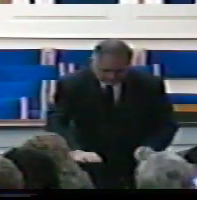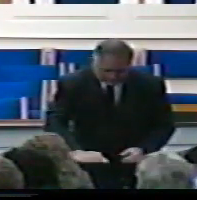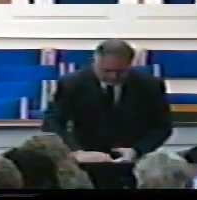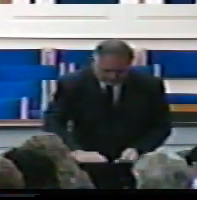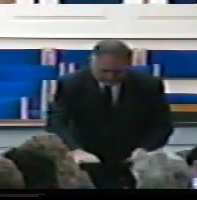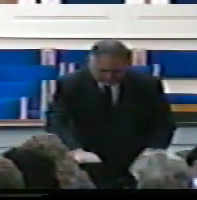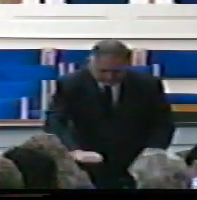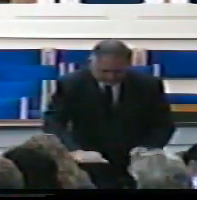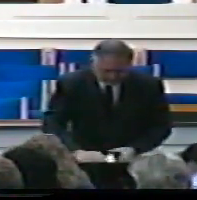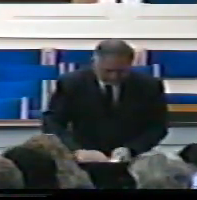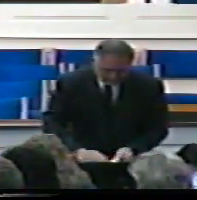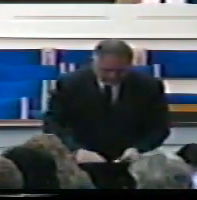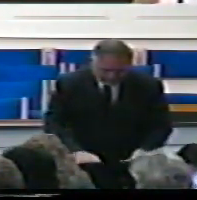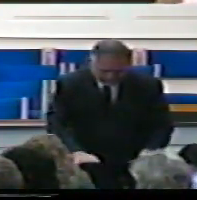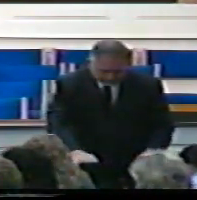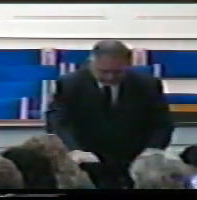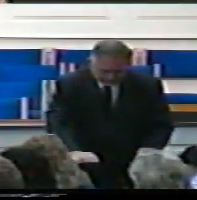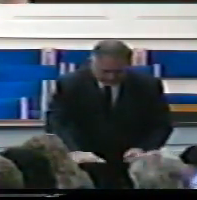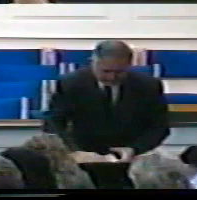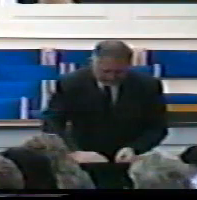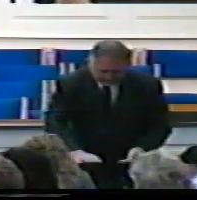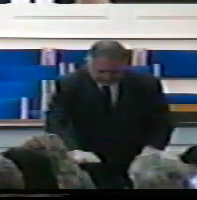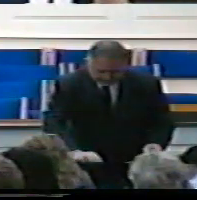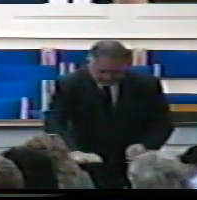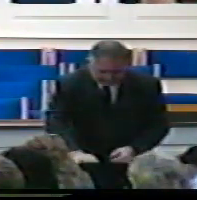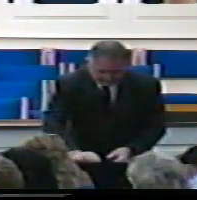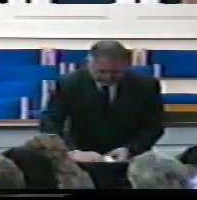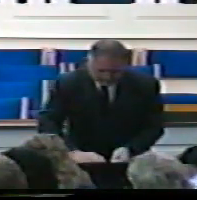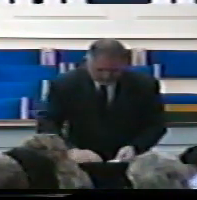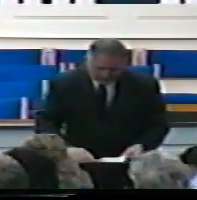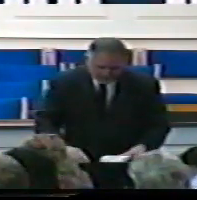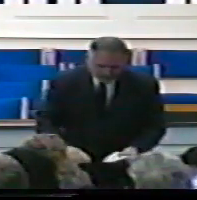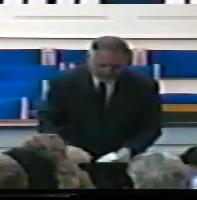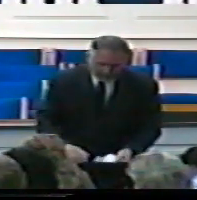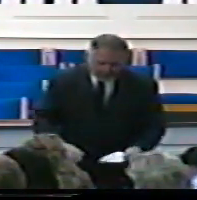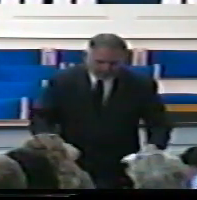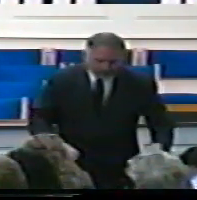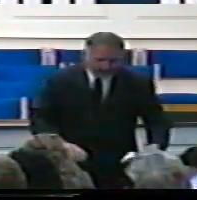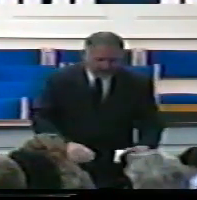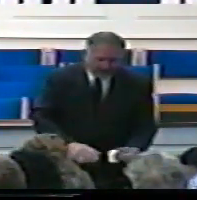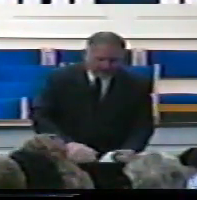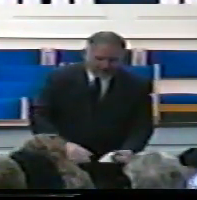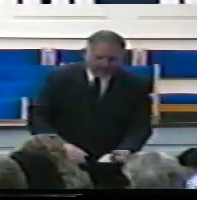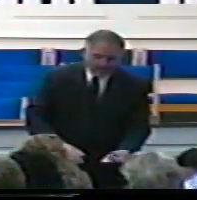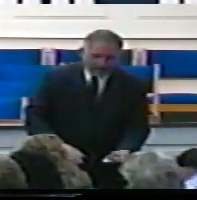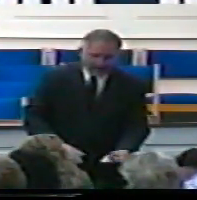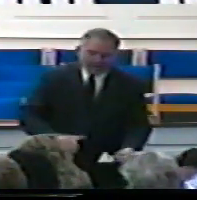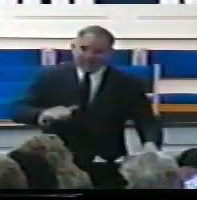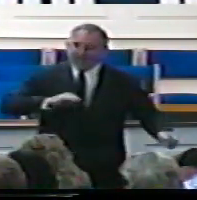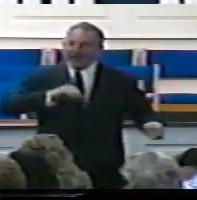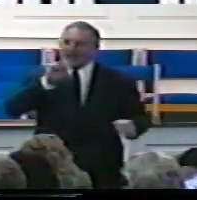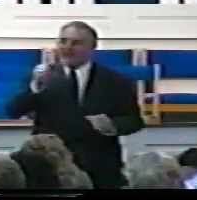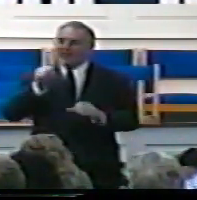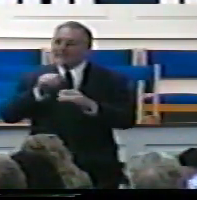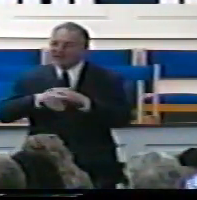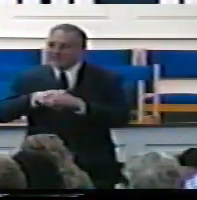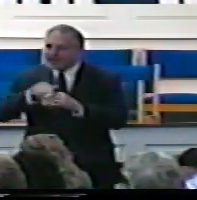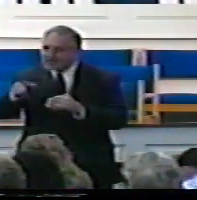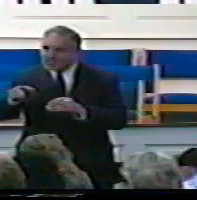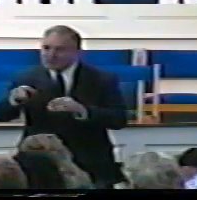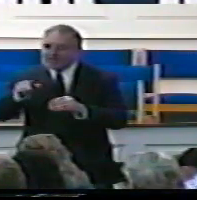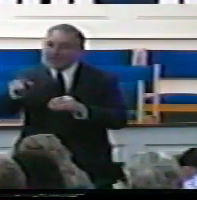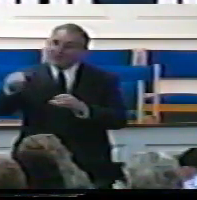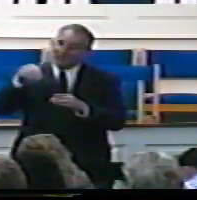how I felt. Watch this for a second. Look at this, John 17:23. I and them, and thou and me, that they